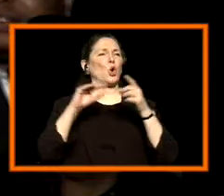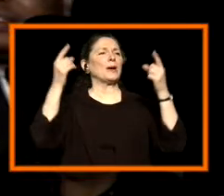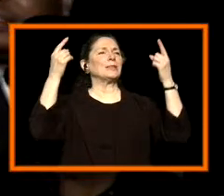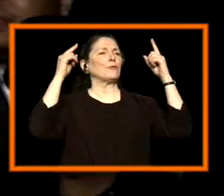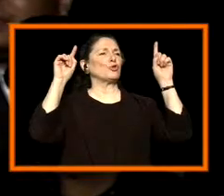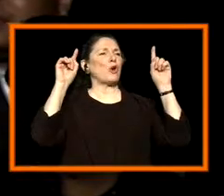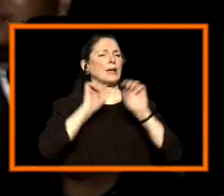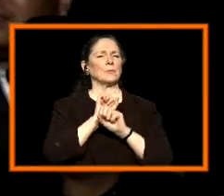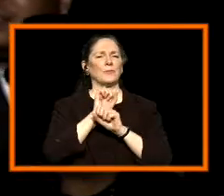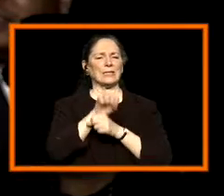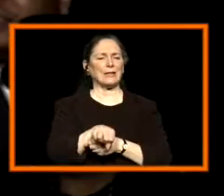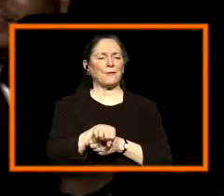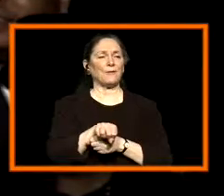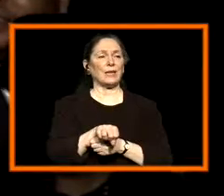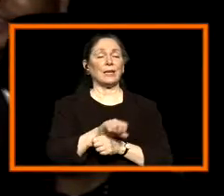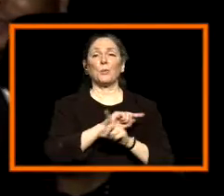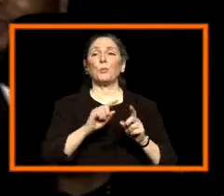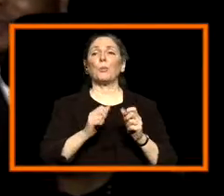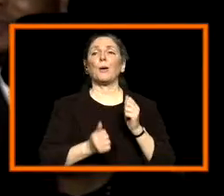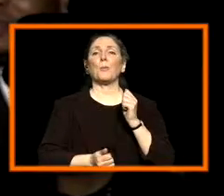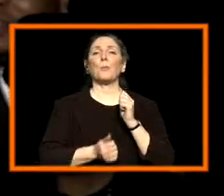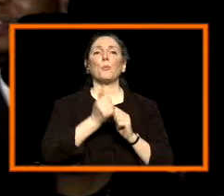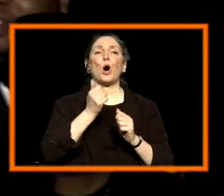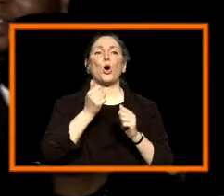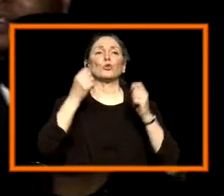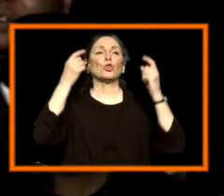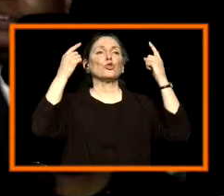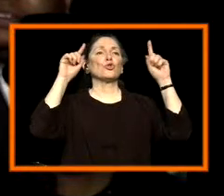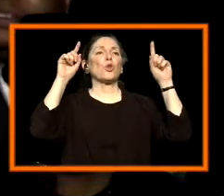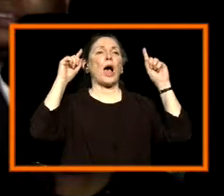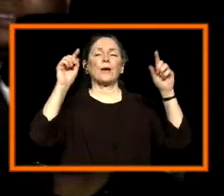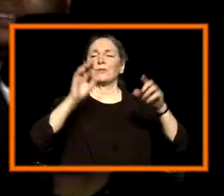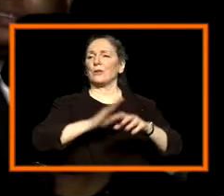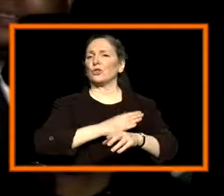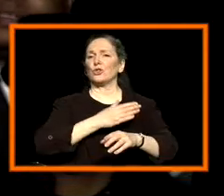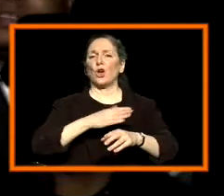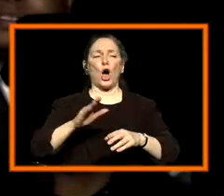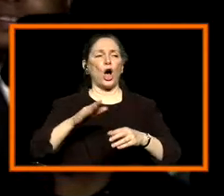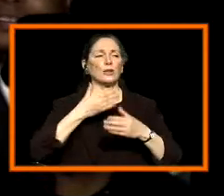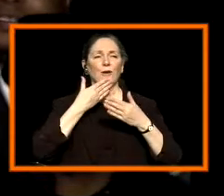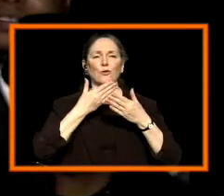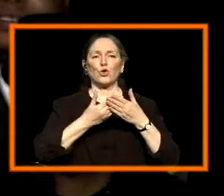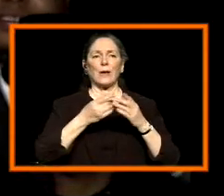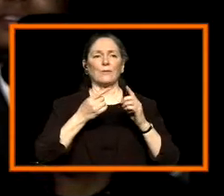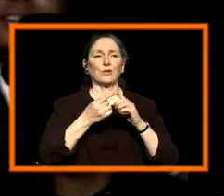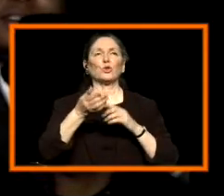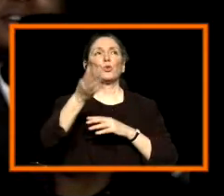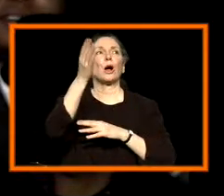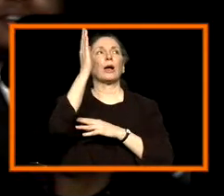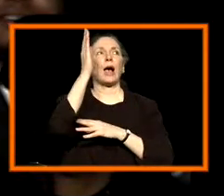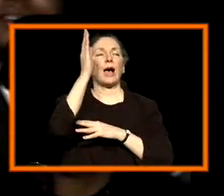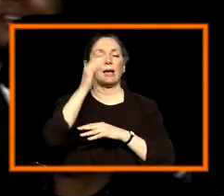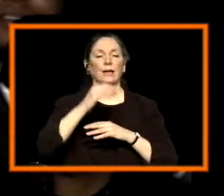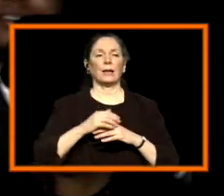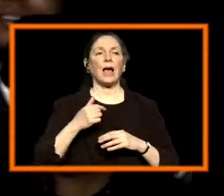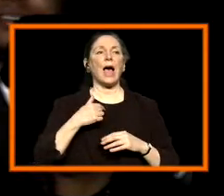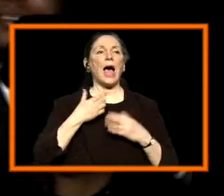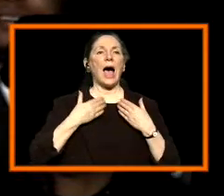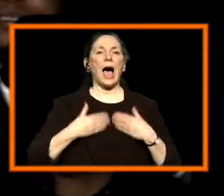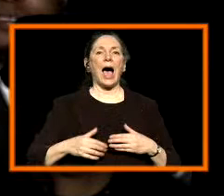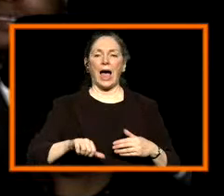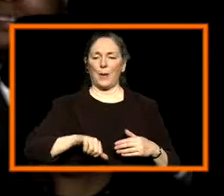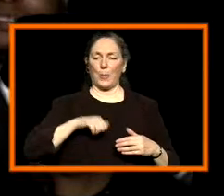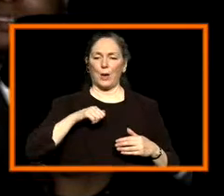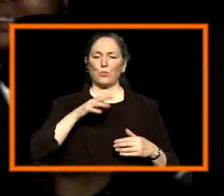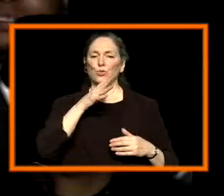and defeat, but most triumphs of songs of gratitude to our God. I am the